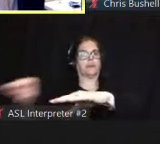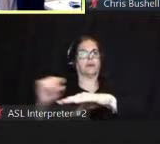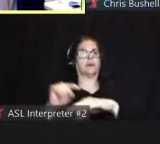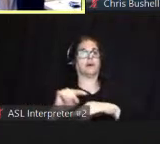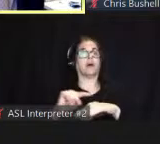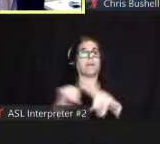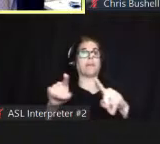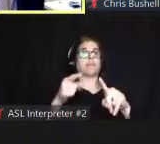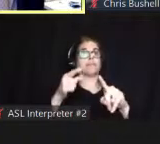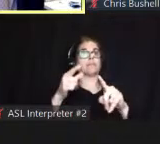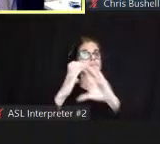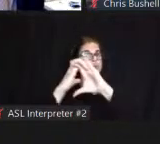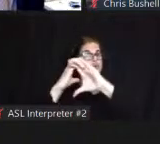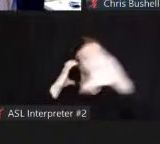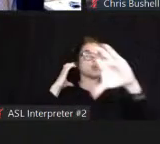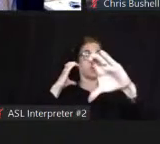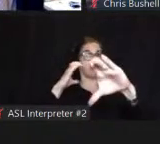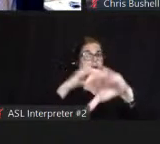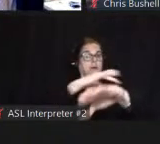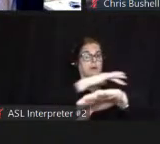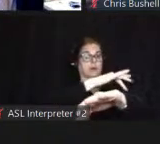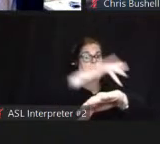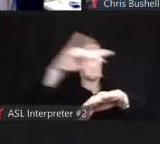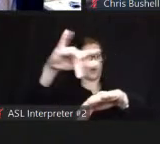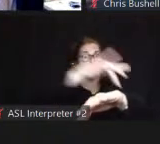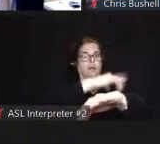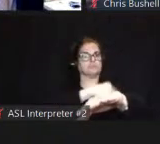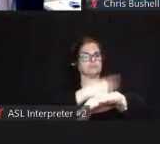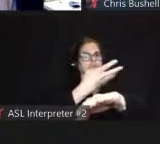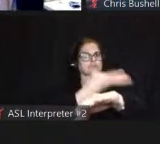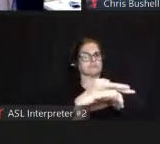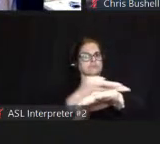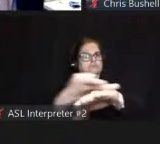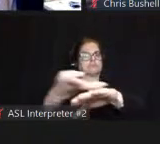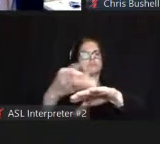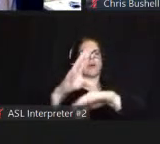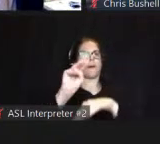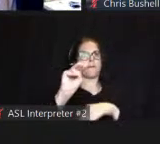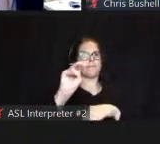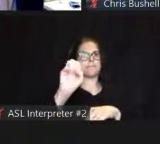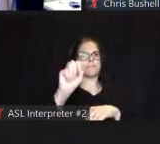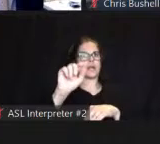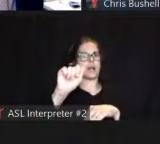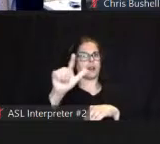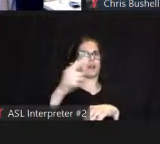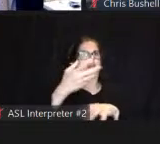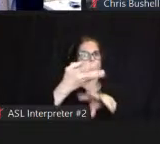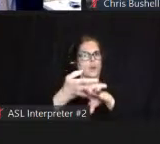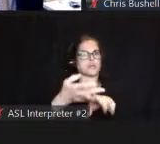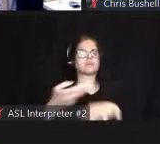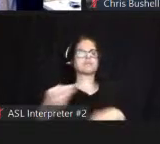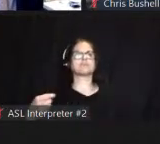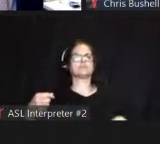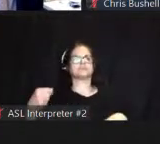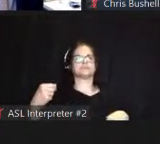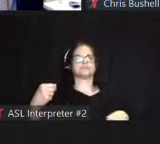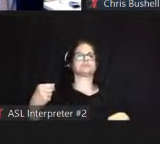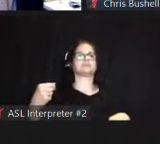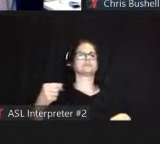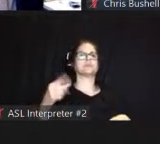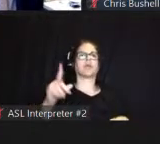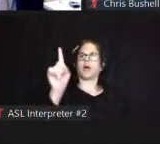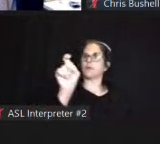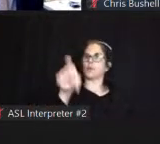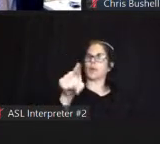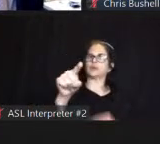grate. Got it. Thank you. That's all I have. Thank you. Actually, I have a question